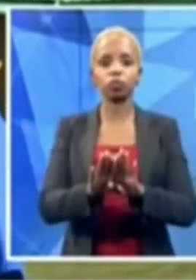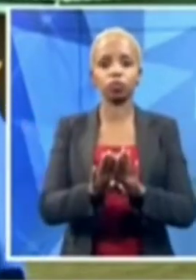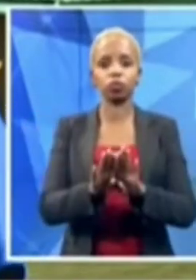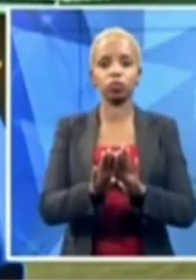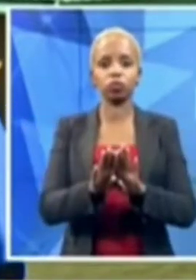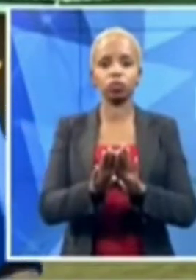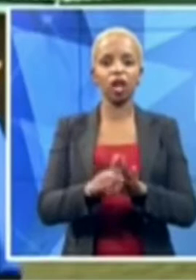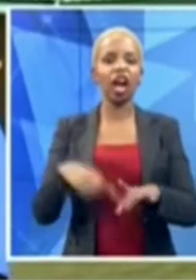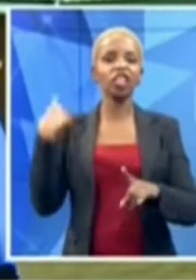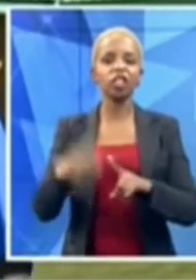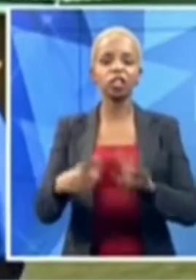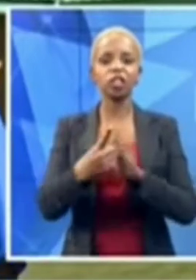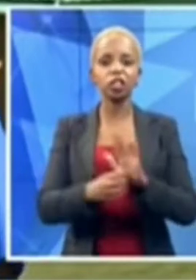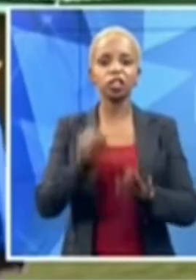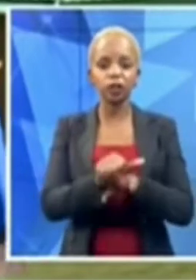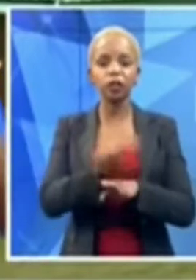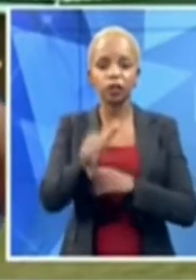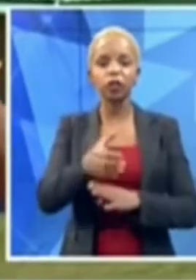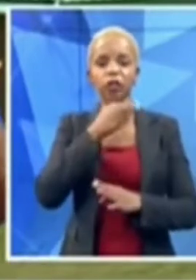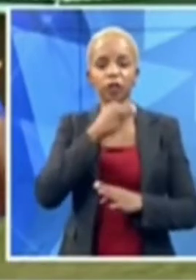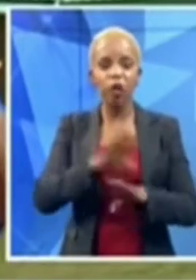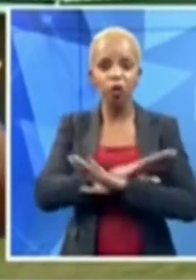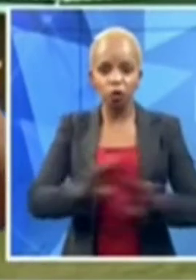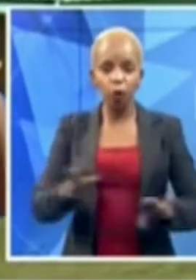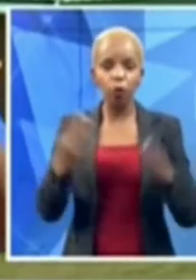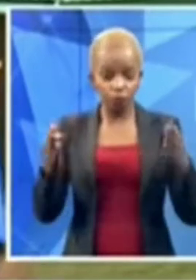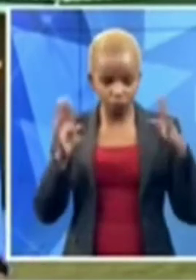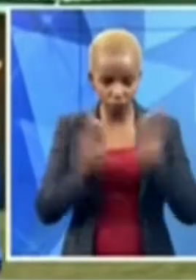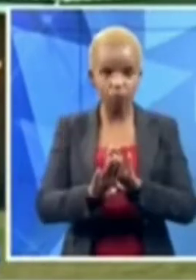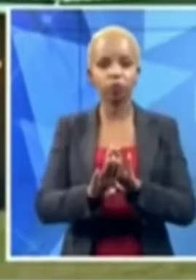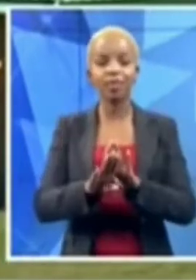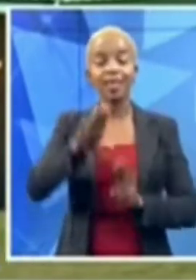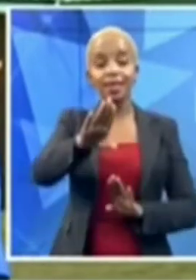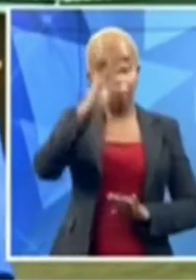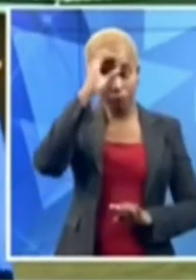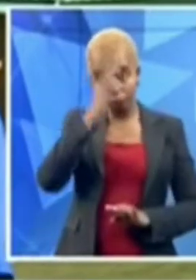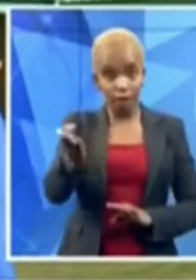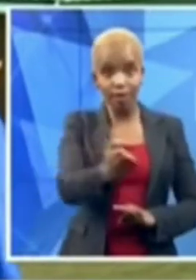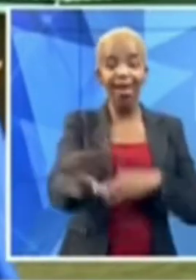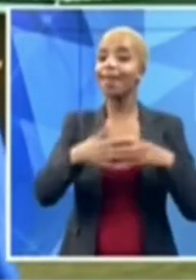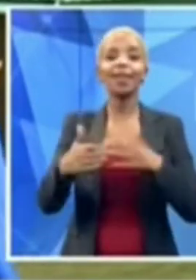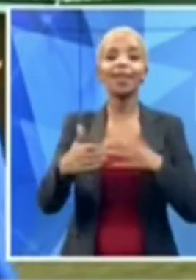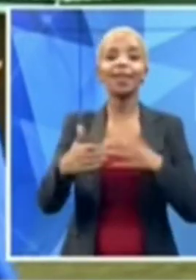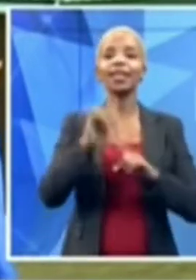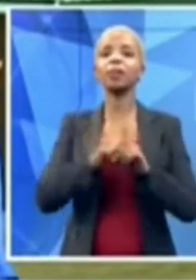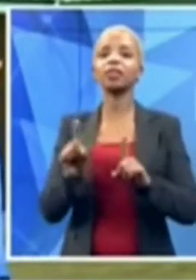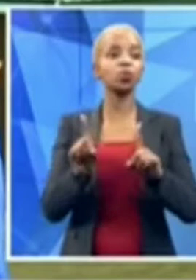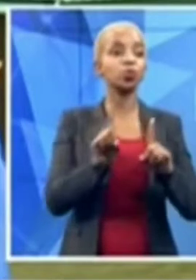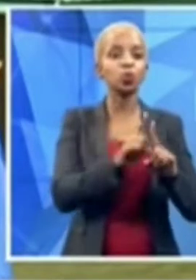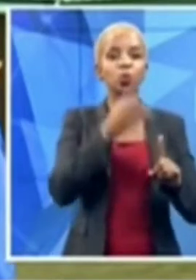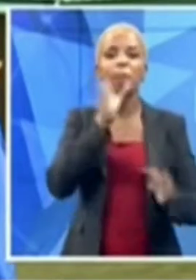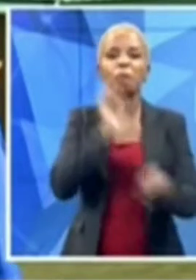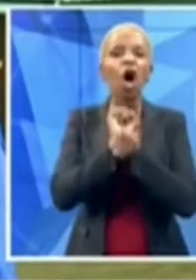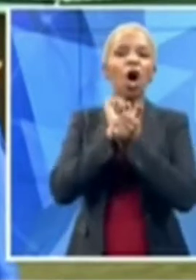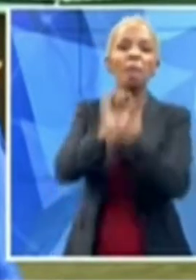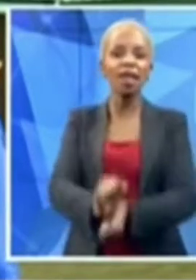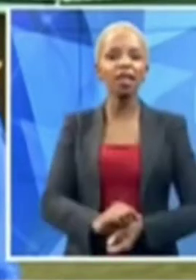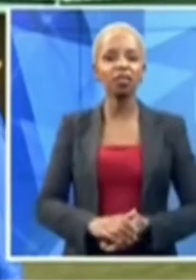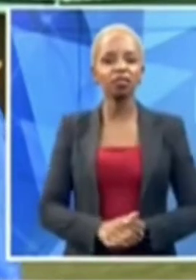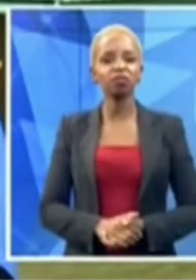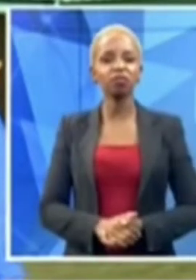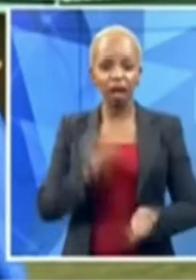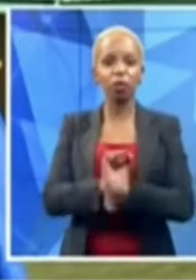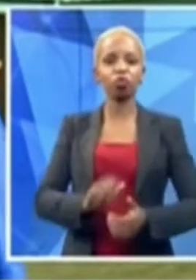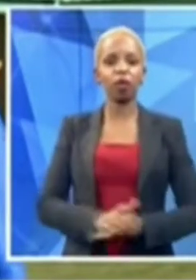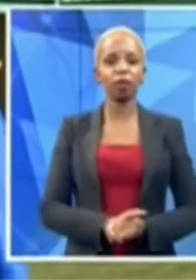No bottle store, no drop. And the point is that anybody that comes close to alcohol, more pay. Baba Washwe,